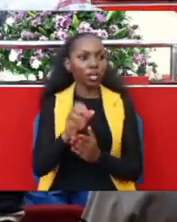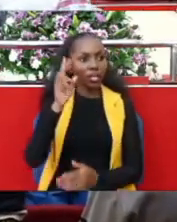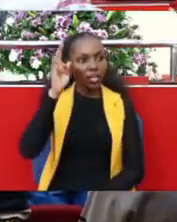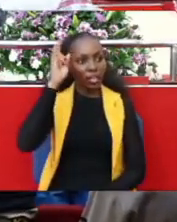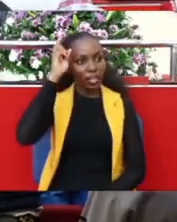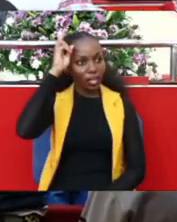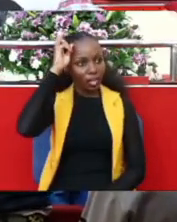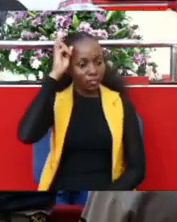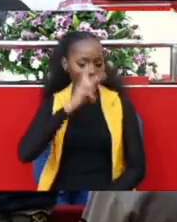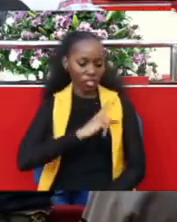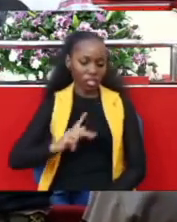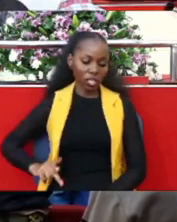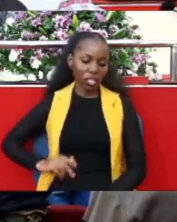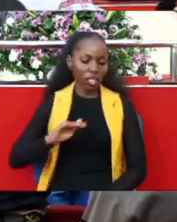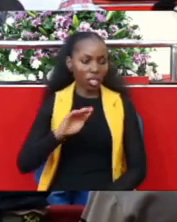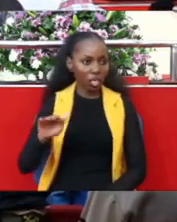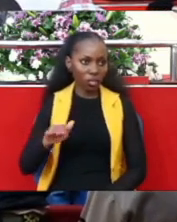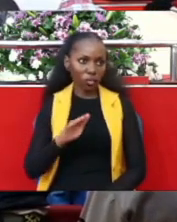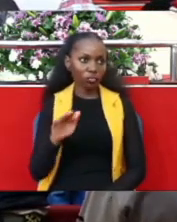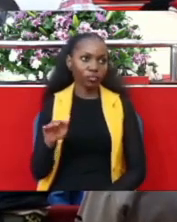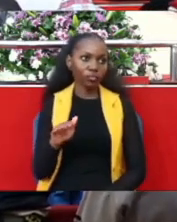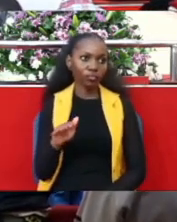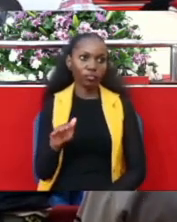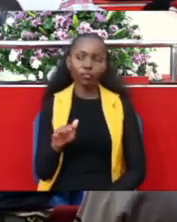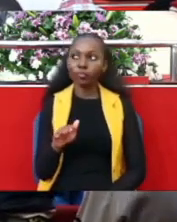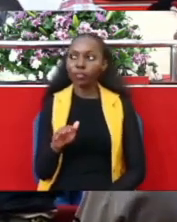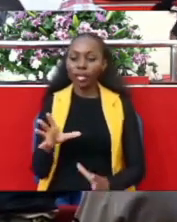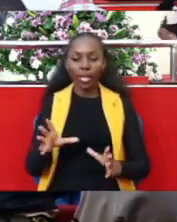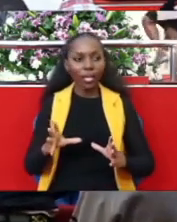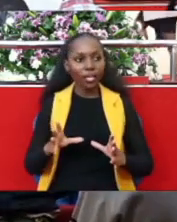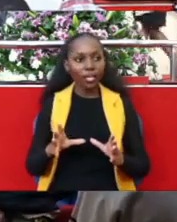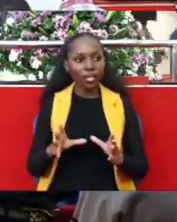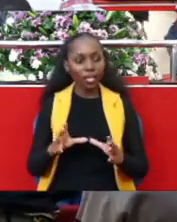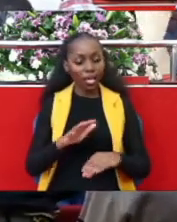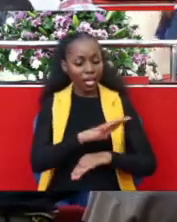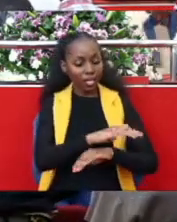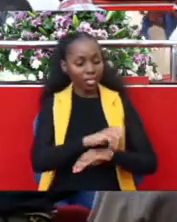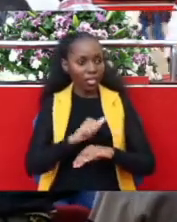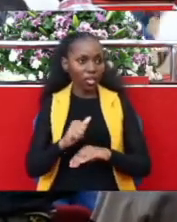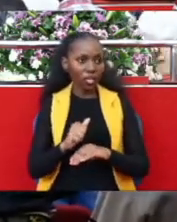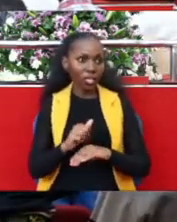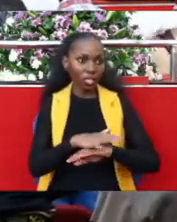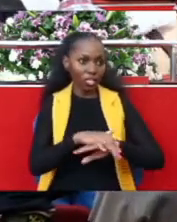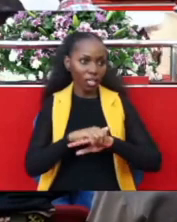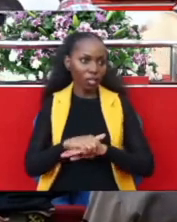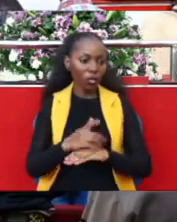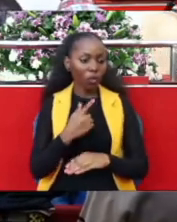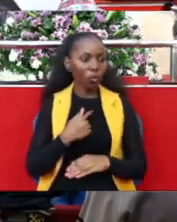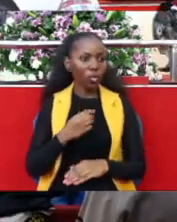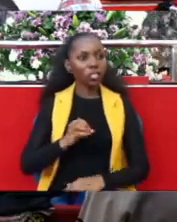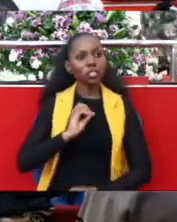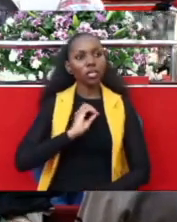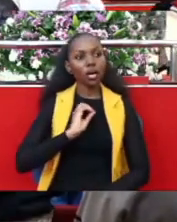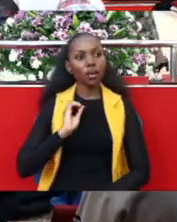take that which belongs to us. Kile ambacho ni chetu. Alichukua amani kwako. He took away our take peace. It